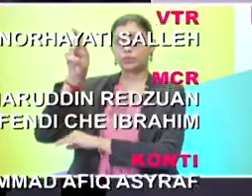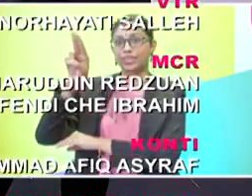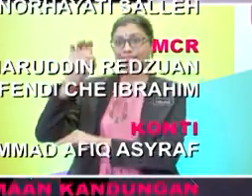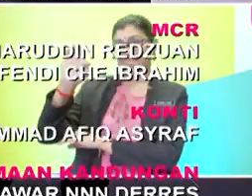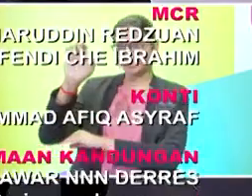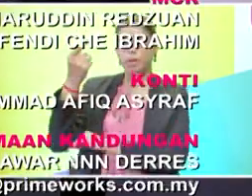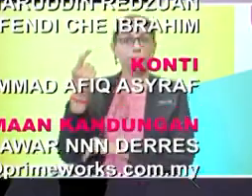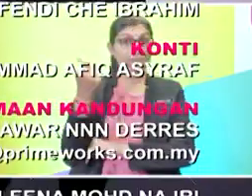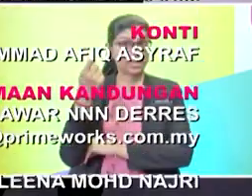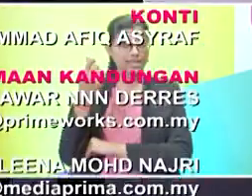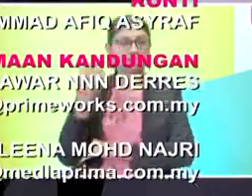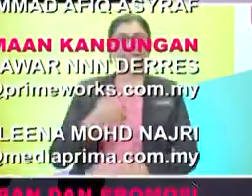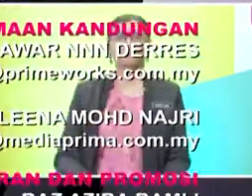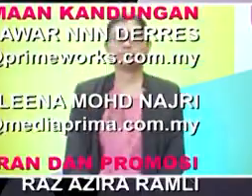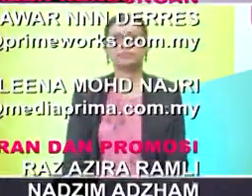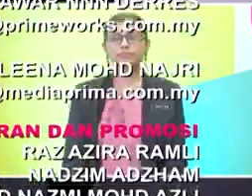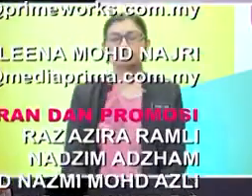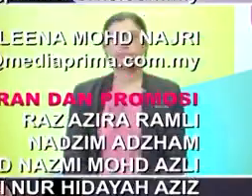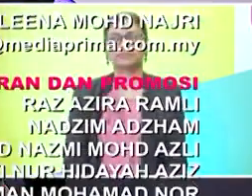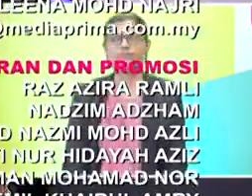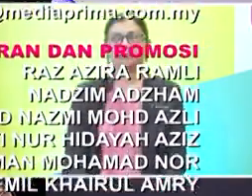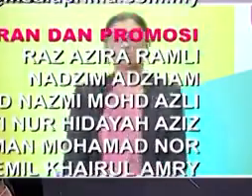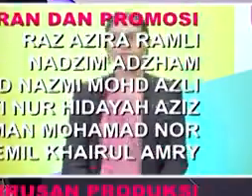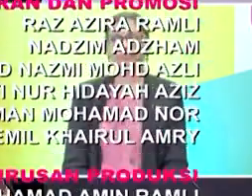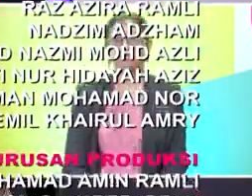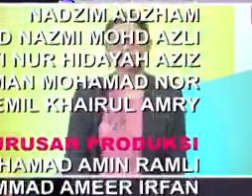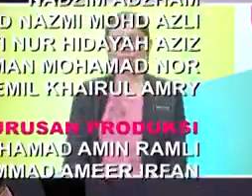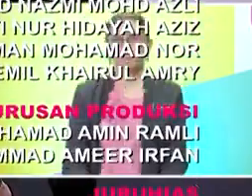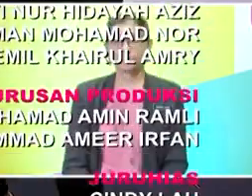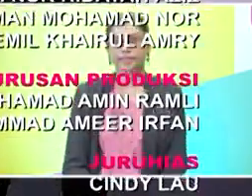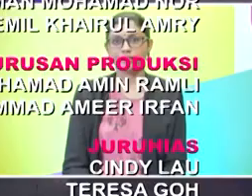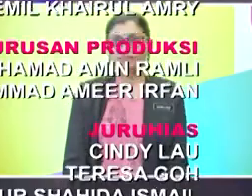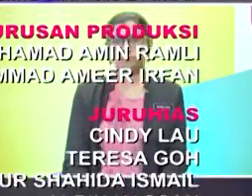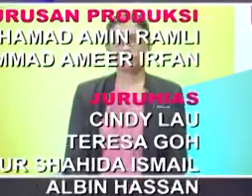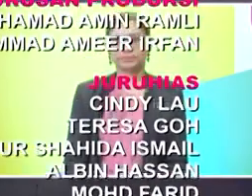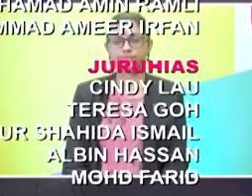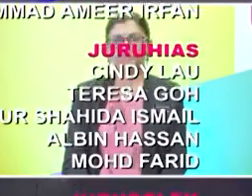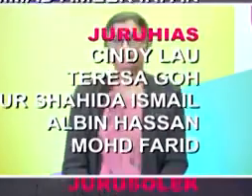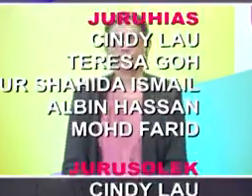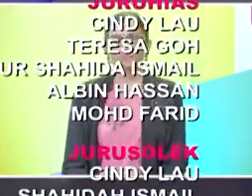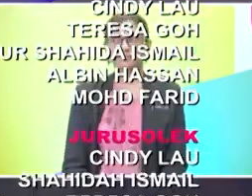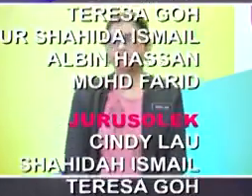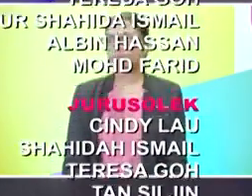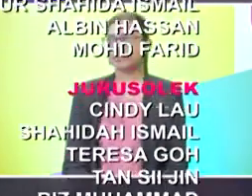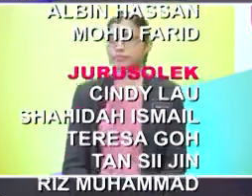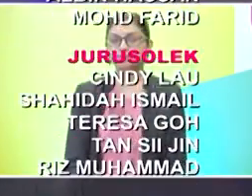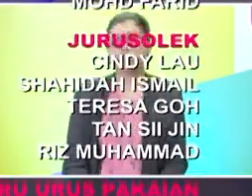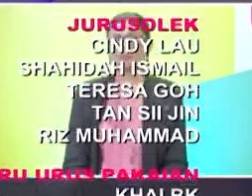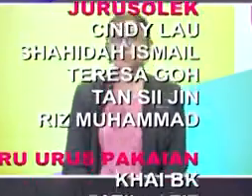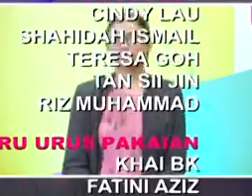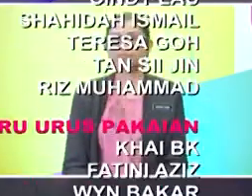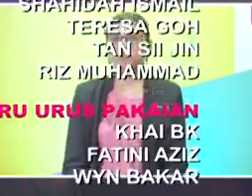say asset. Yes, because you own it, right? Okay, aha, good. Yeah, super duper. Now, this, how about this? Oh, this looks